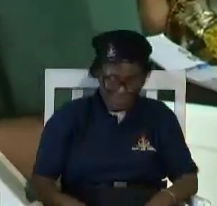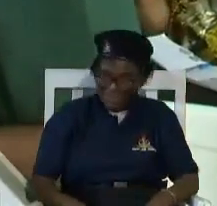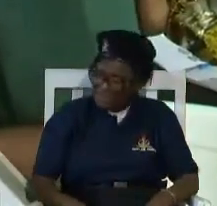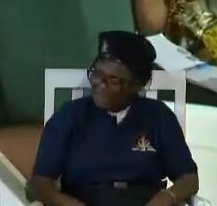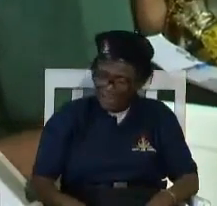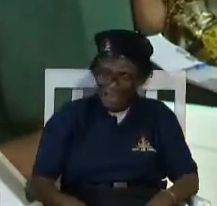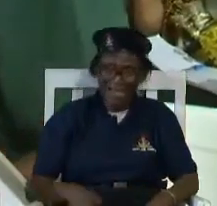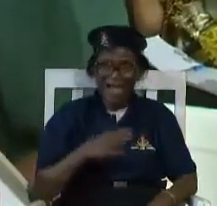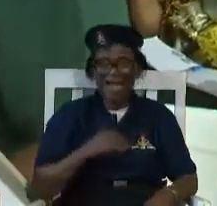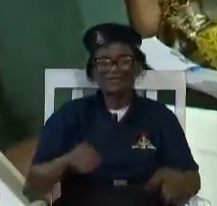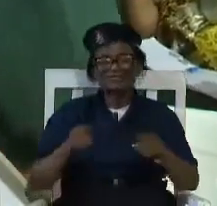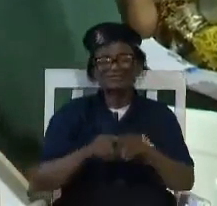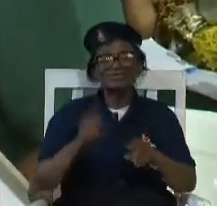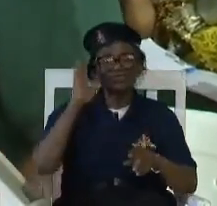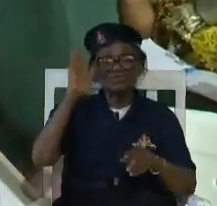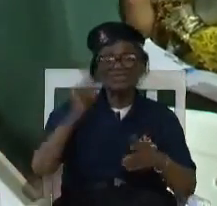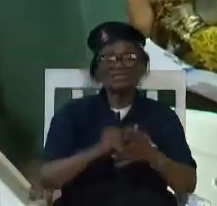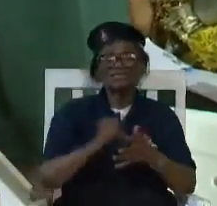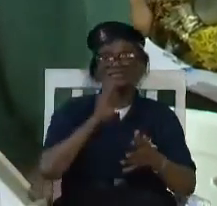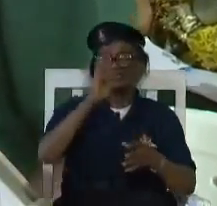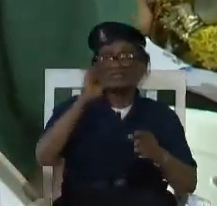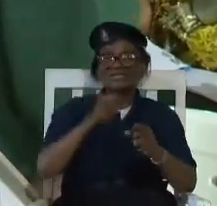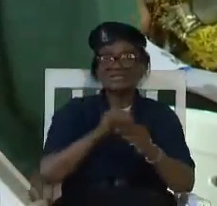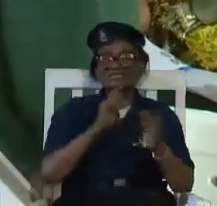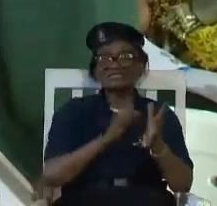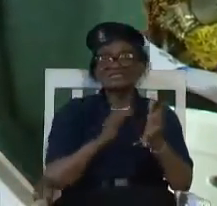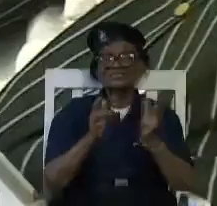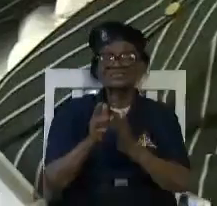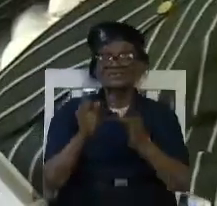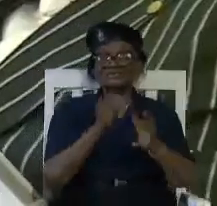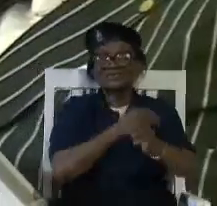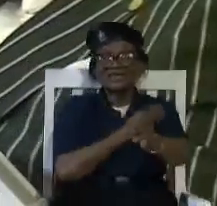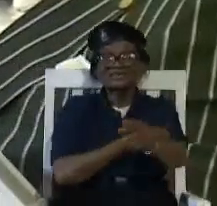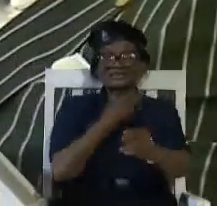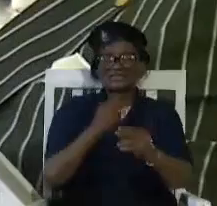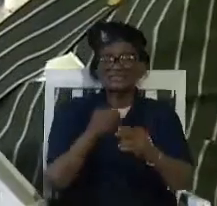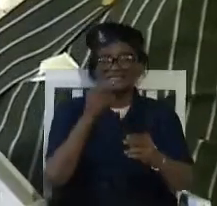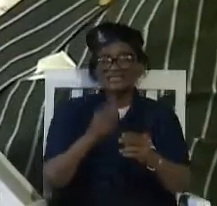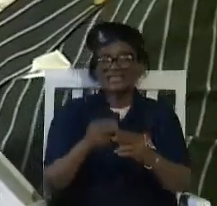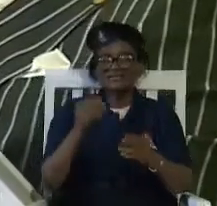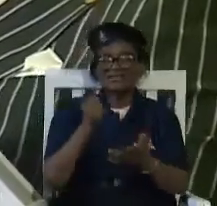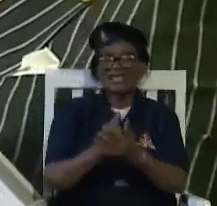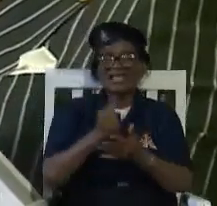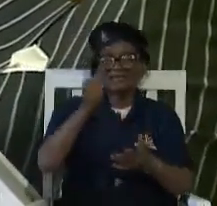And so shall it be in Jesus' mighty name.